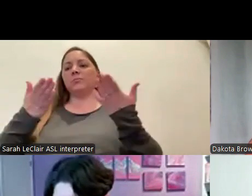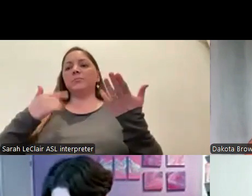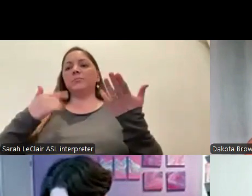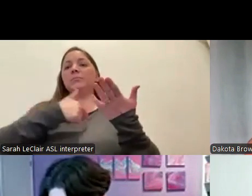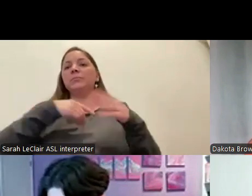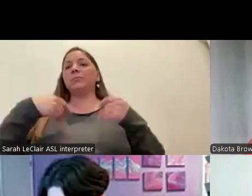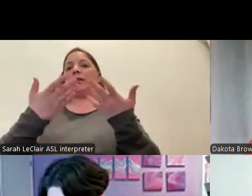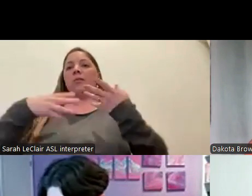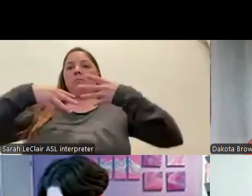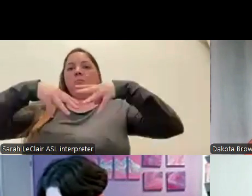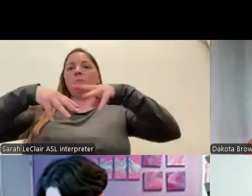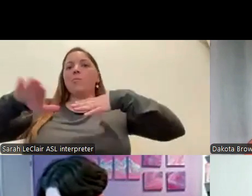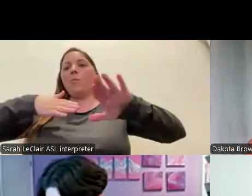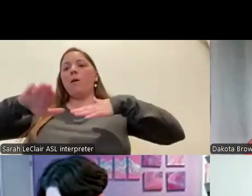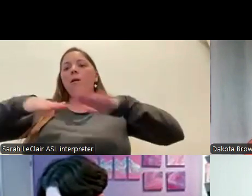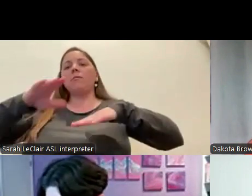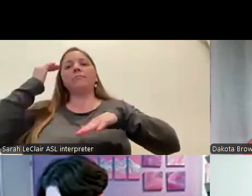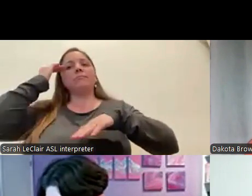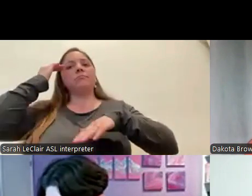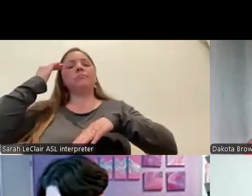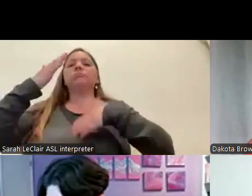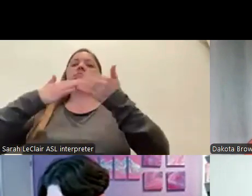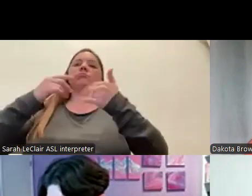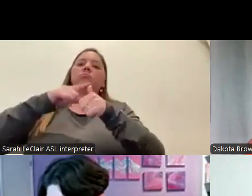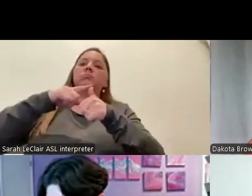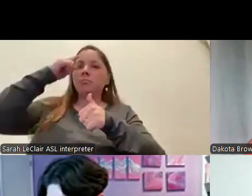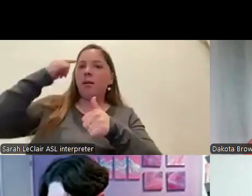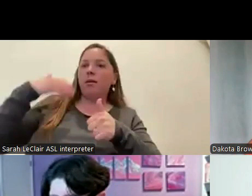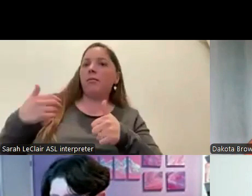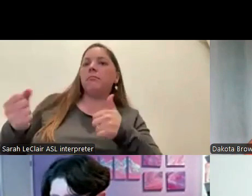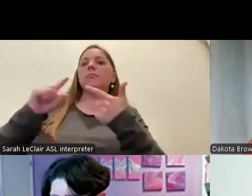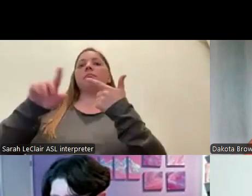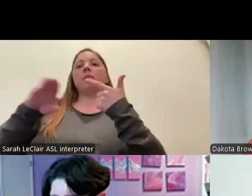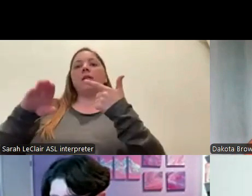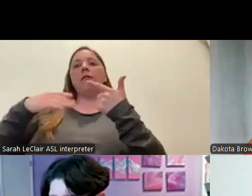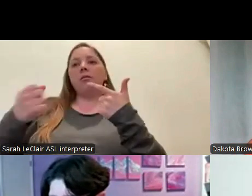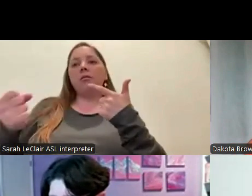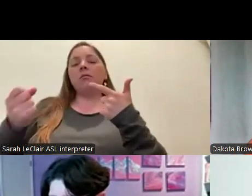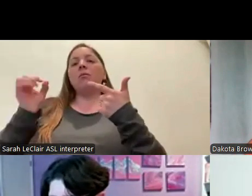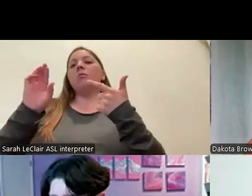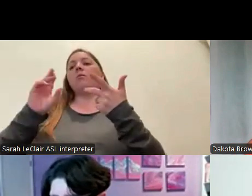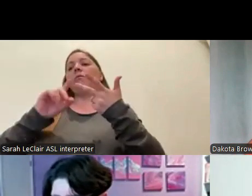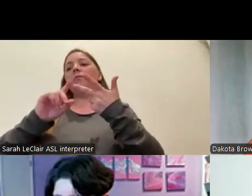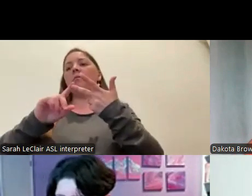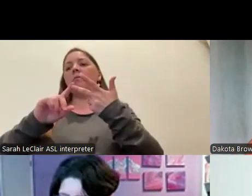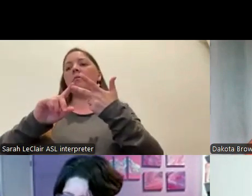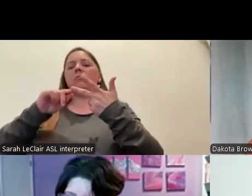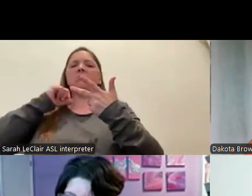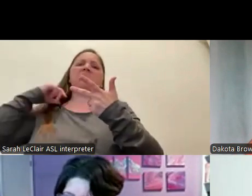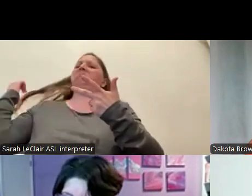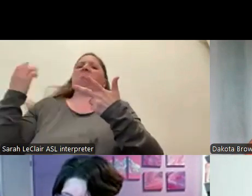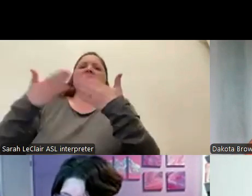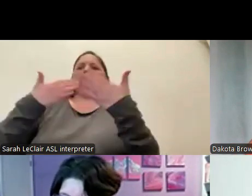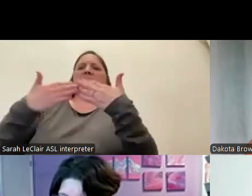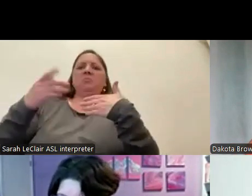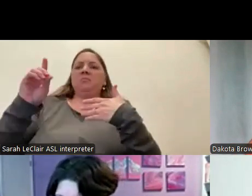to all disabilities, whether it's mental health, behavioral health, or any other disabilities you